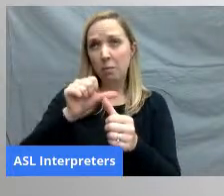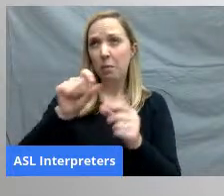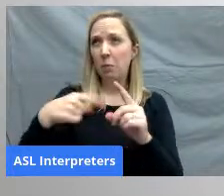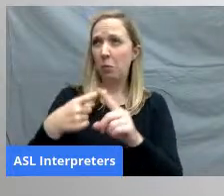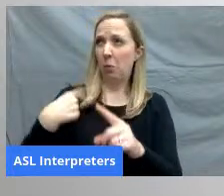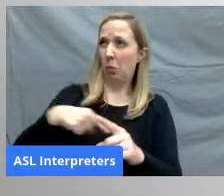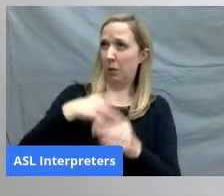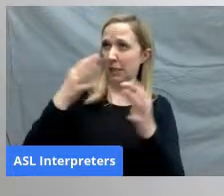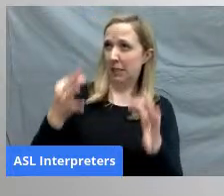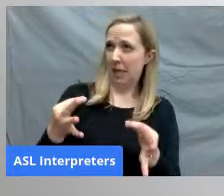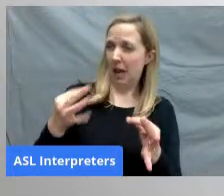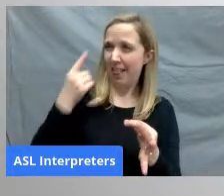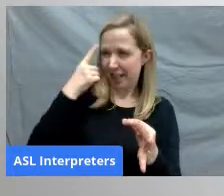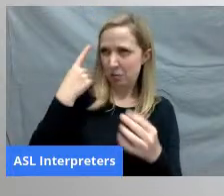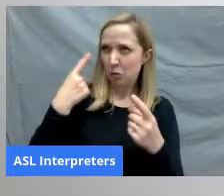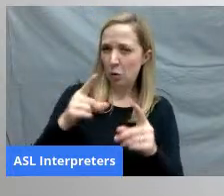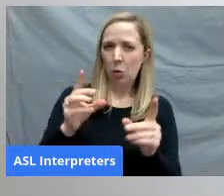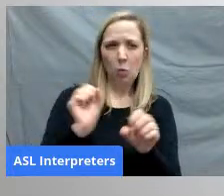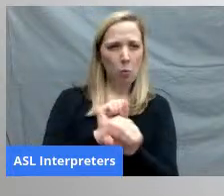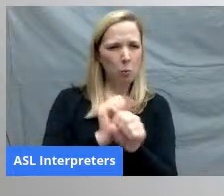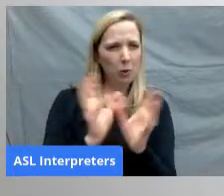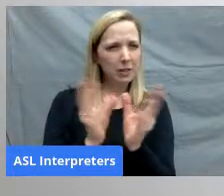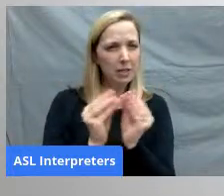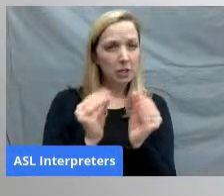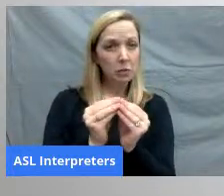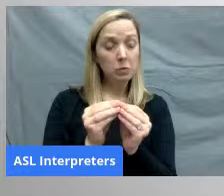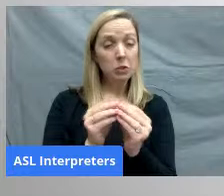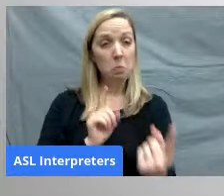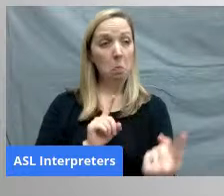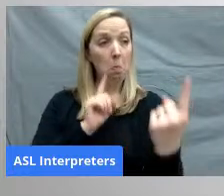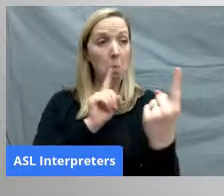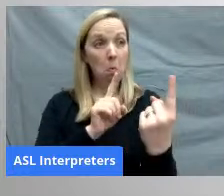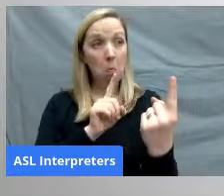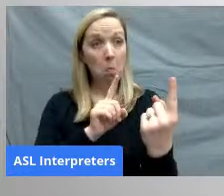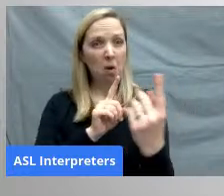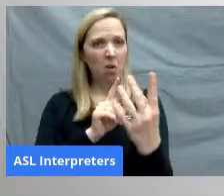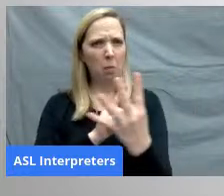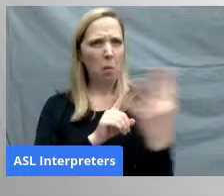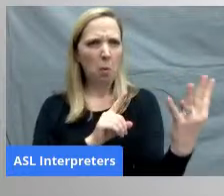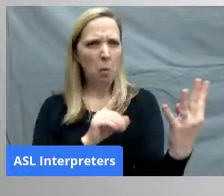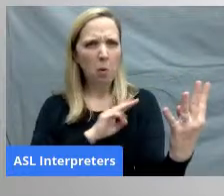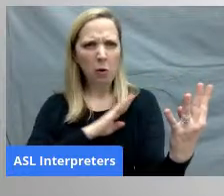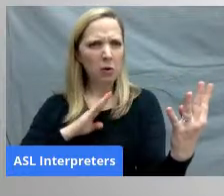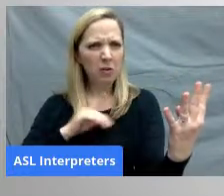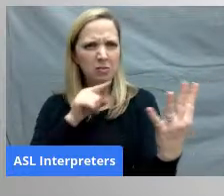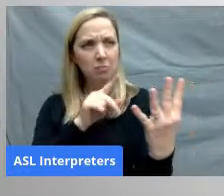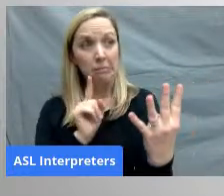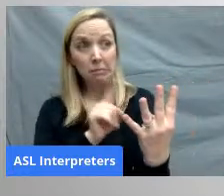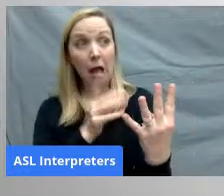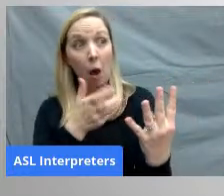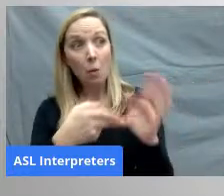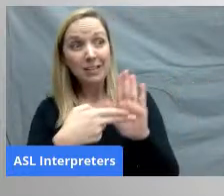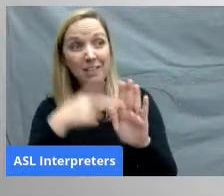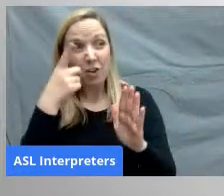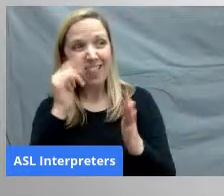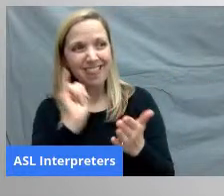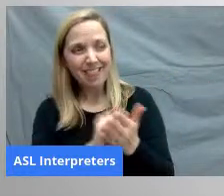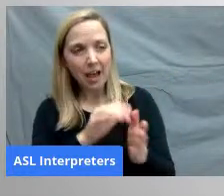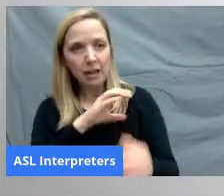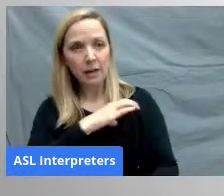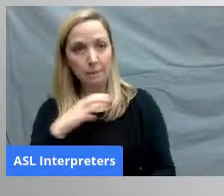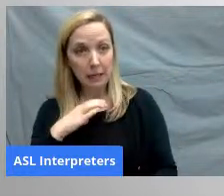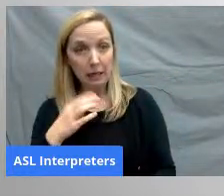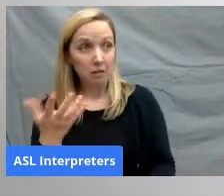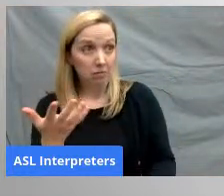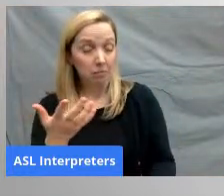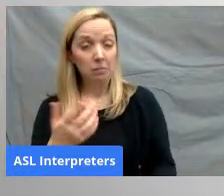work session and said, hey, we want to sign up for this committee. But I don't know, Mr. Pruitt or any